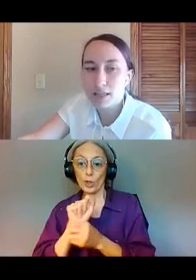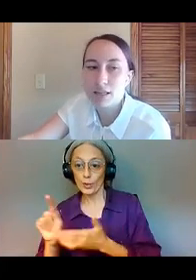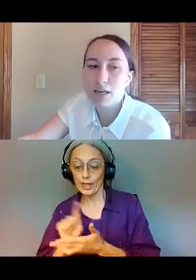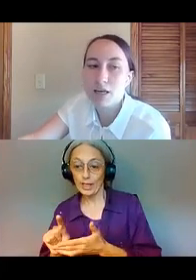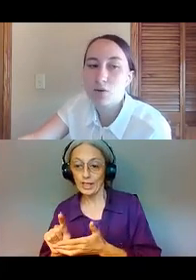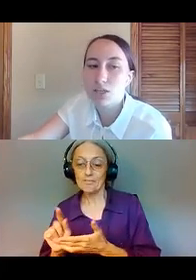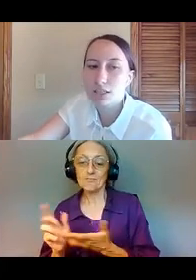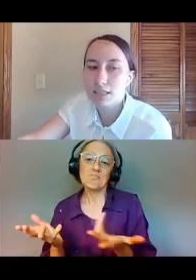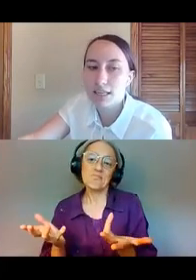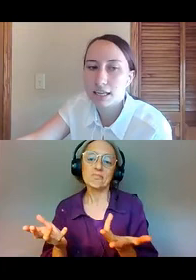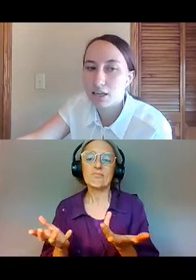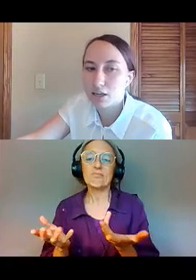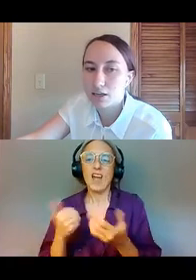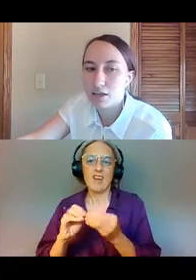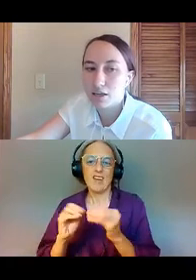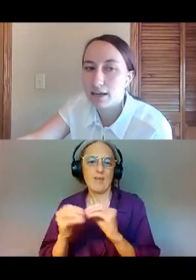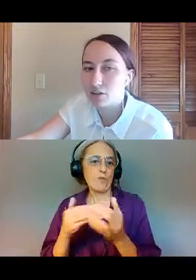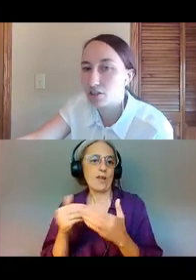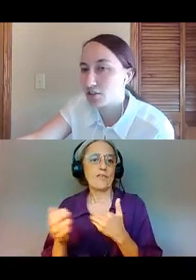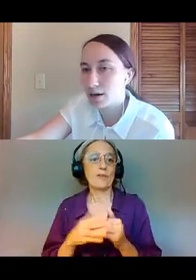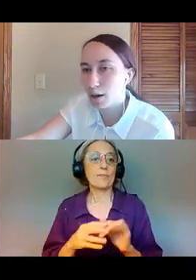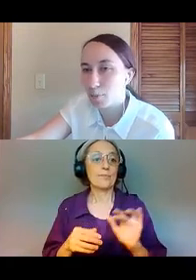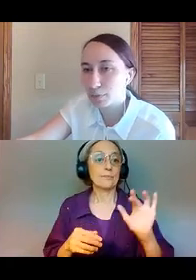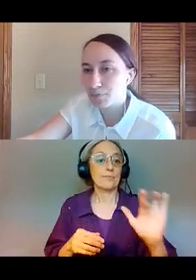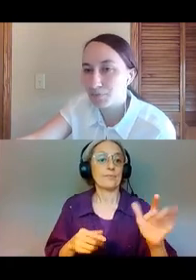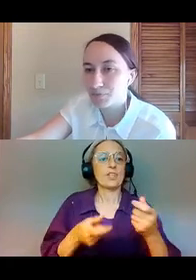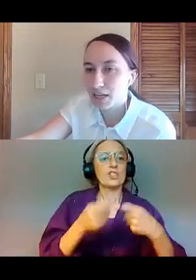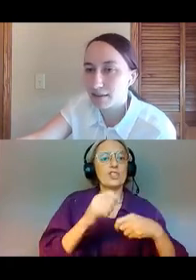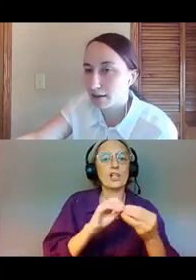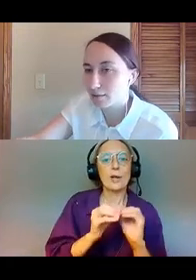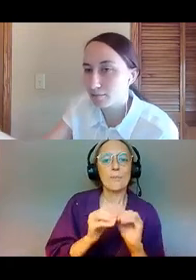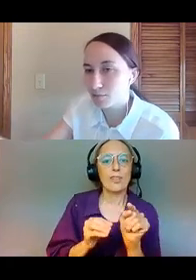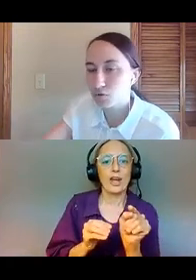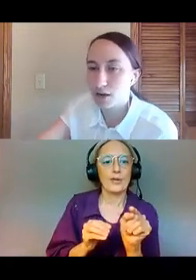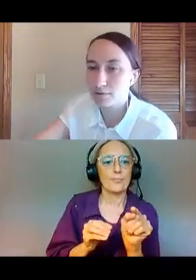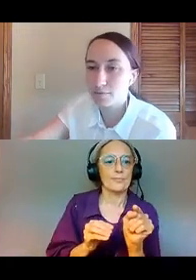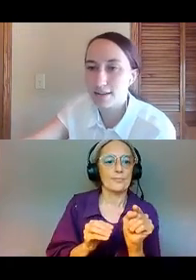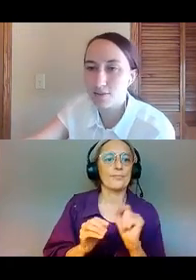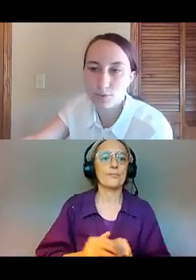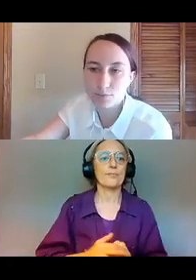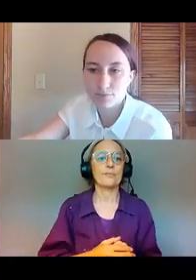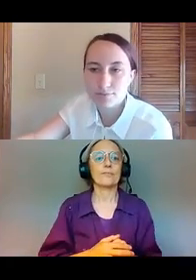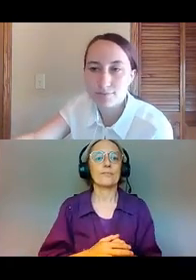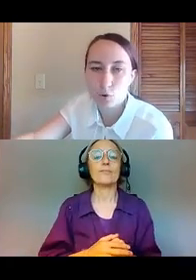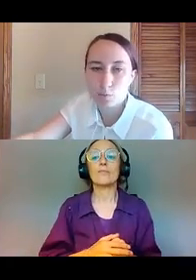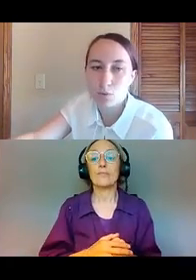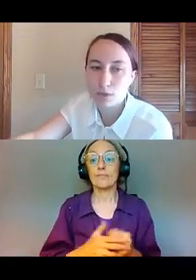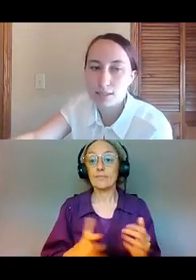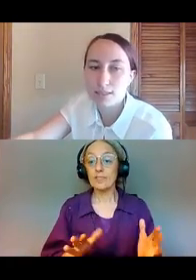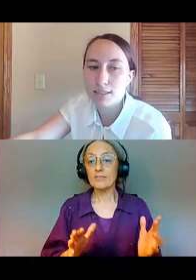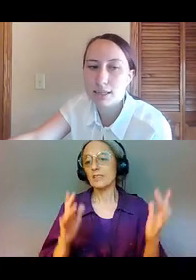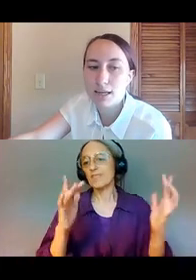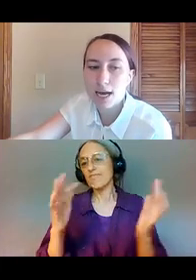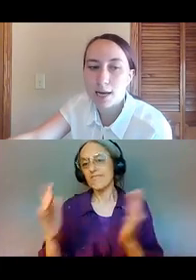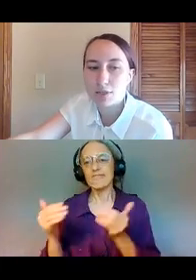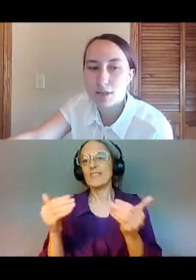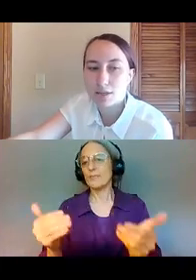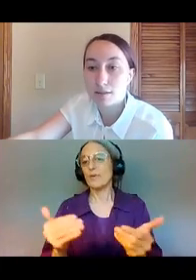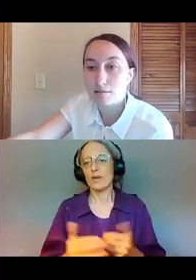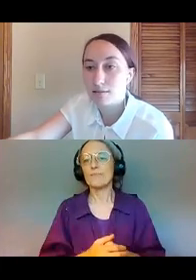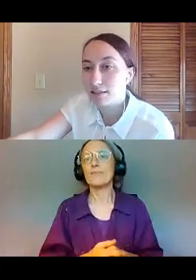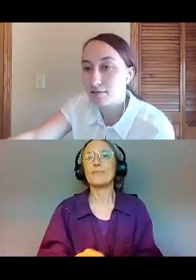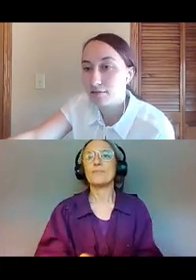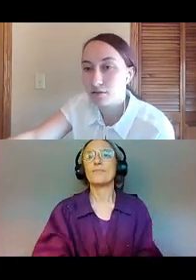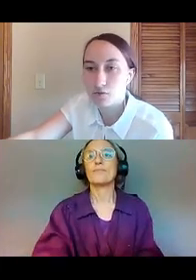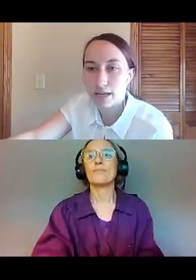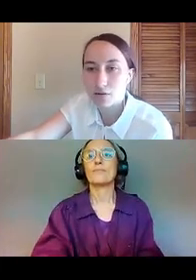work with, you would just click in here and change that number and then move on as you normally would. I'm just